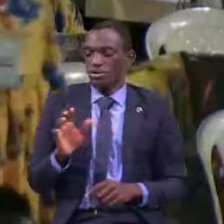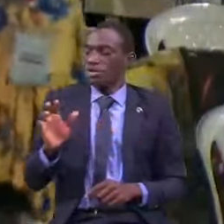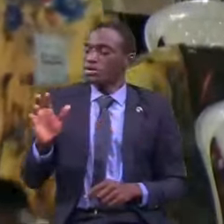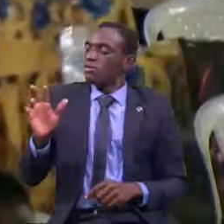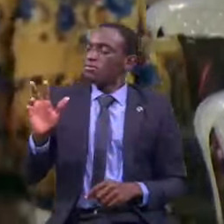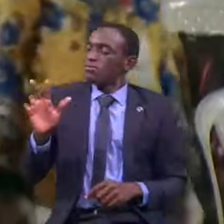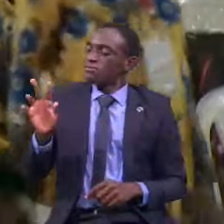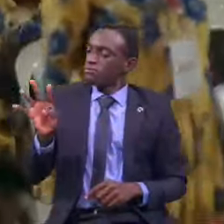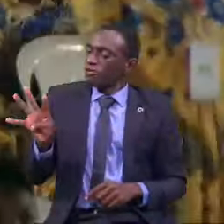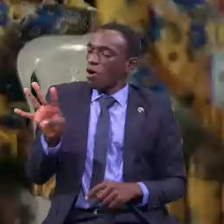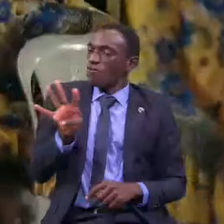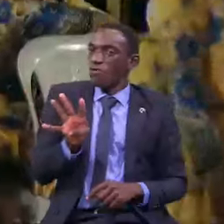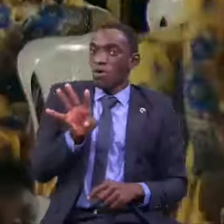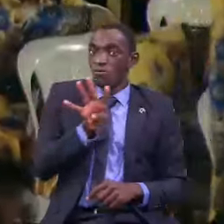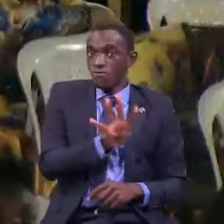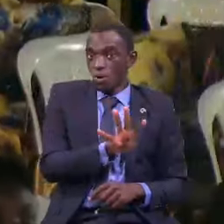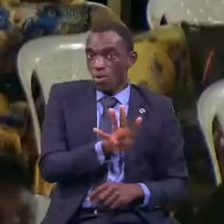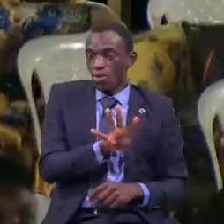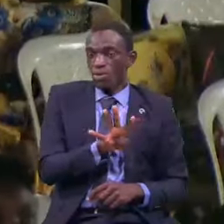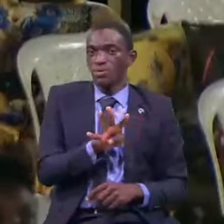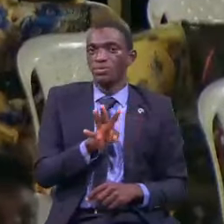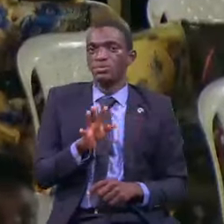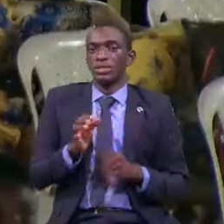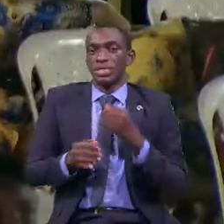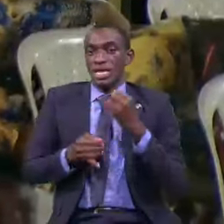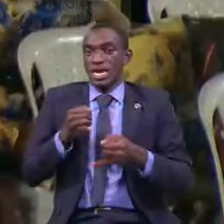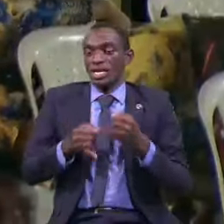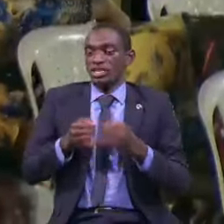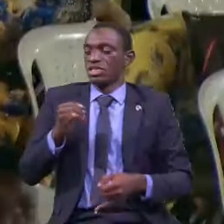+234 915 915 444, that's 444.